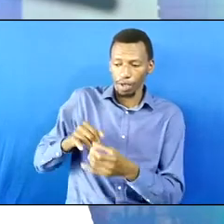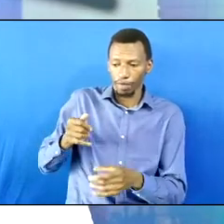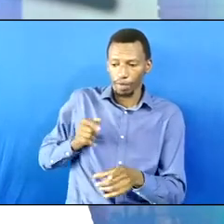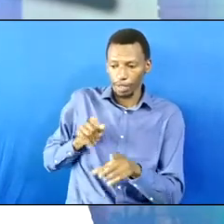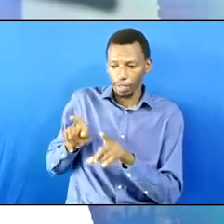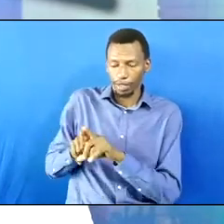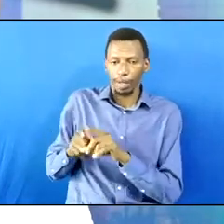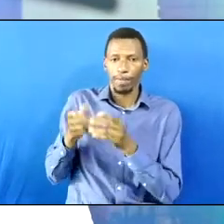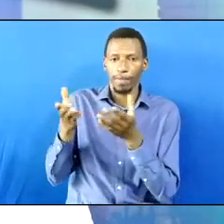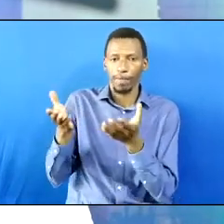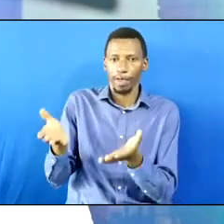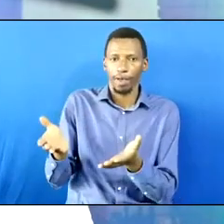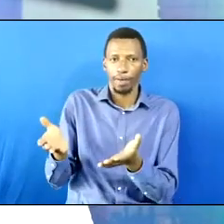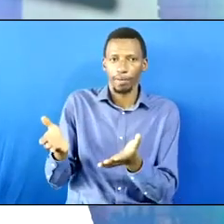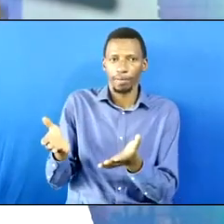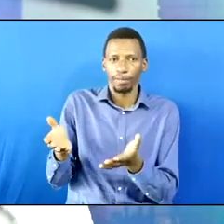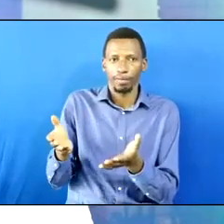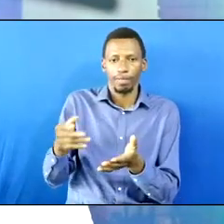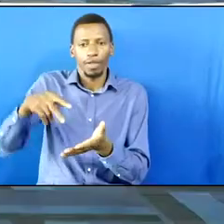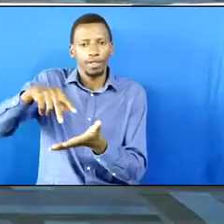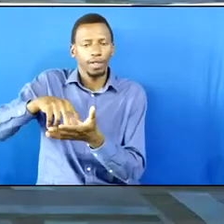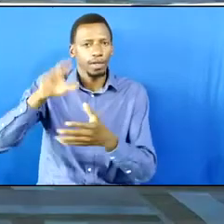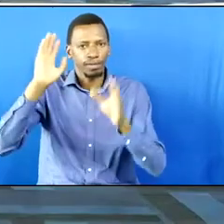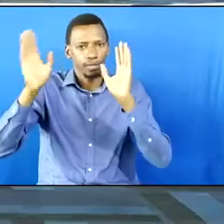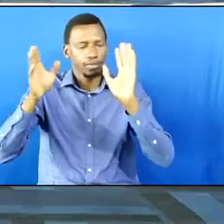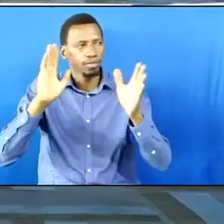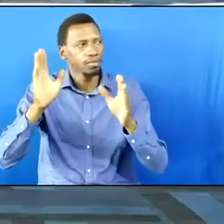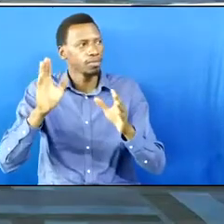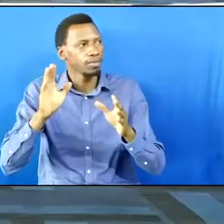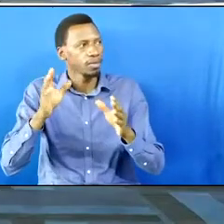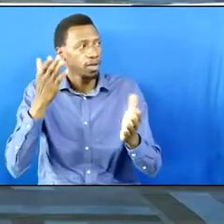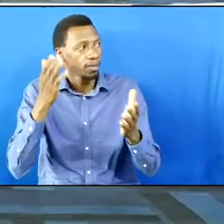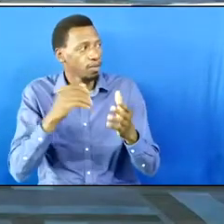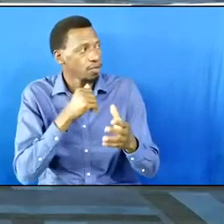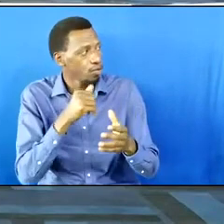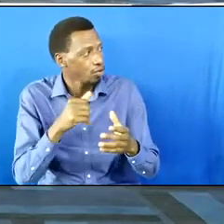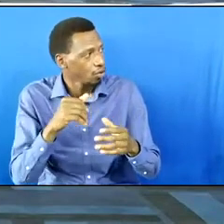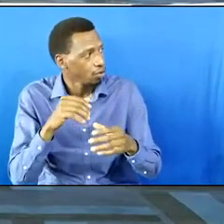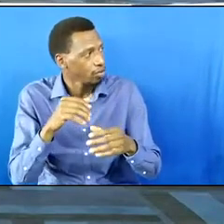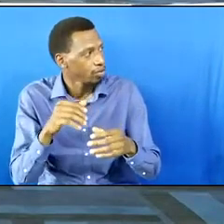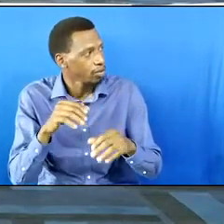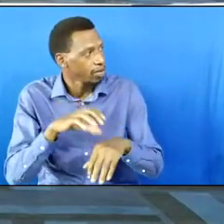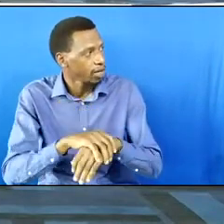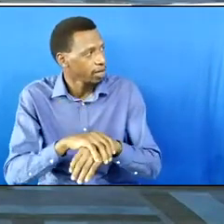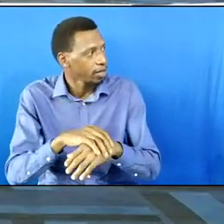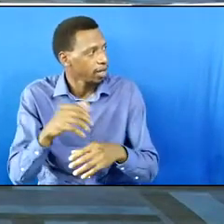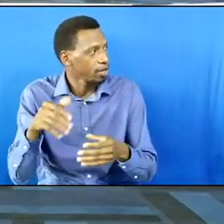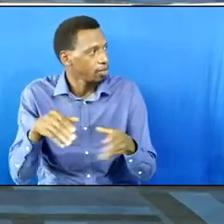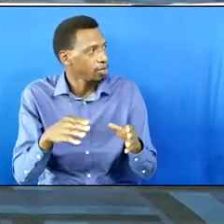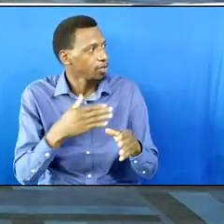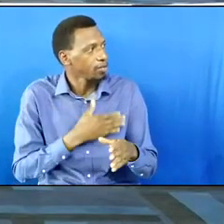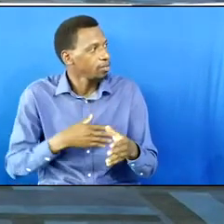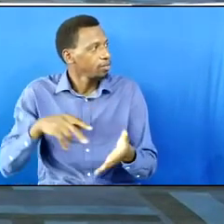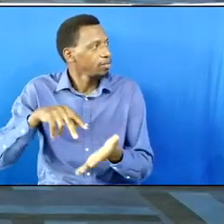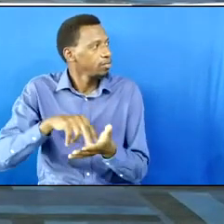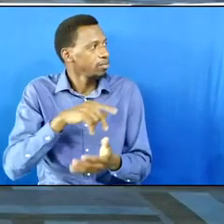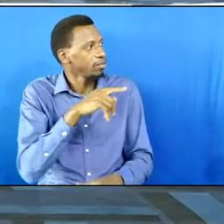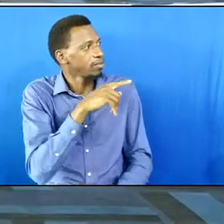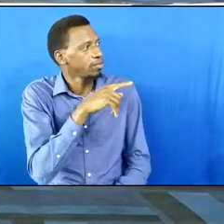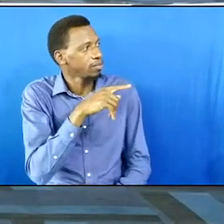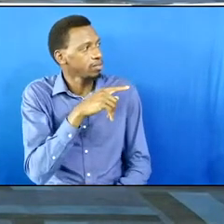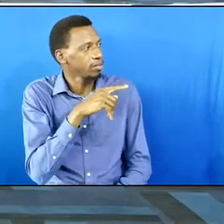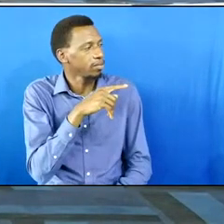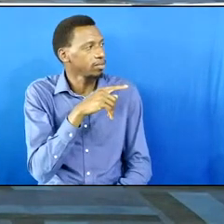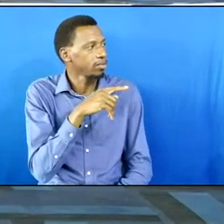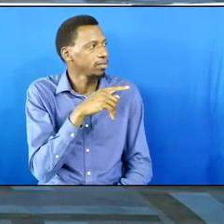to come and worship. Please, you can stand and wave to this congregation. You might not get another chance to be in New Life. Please, just stand. You can wave to